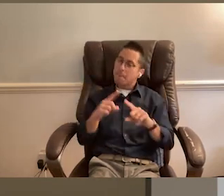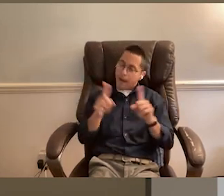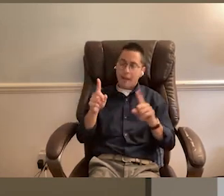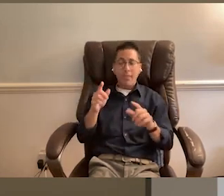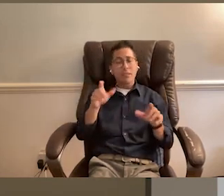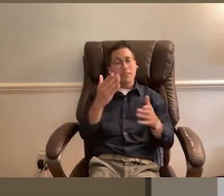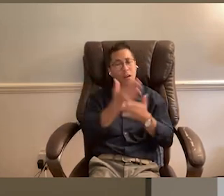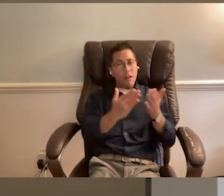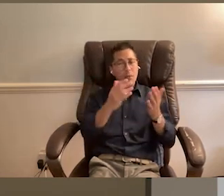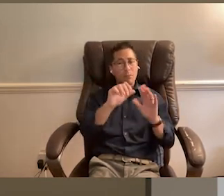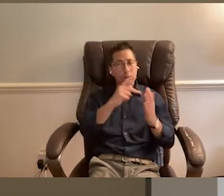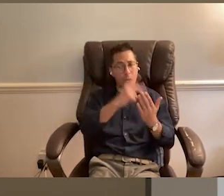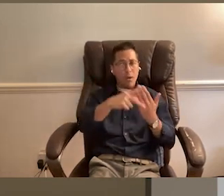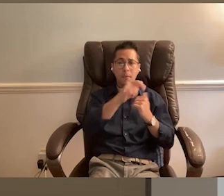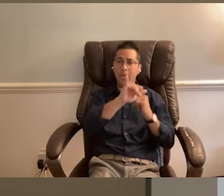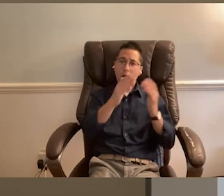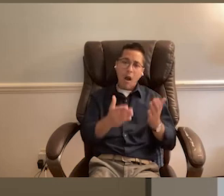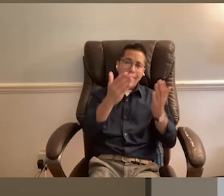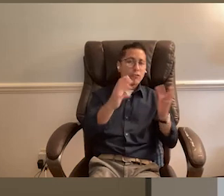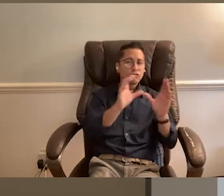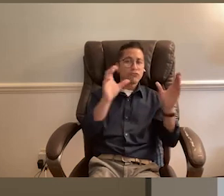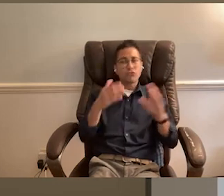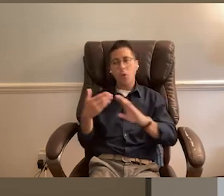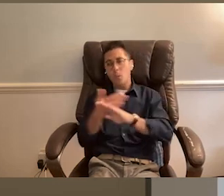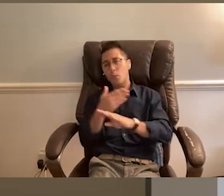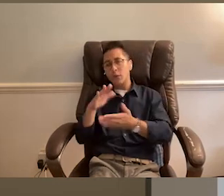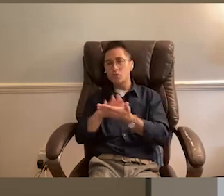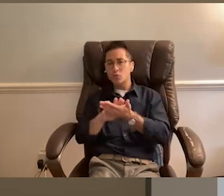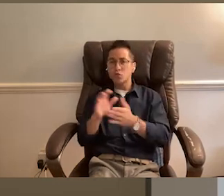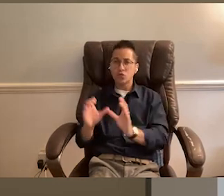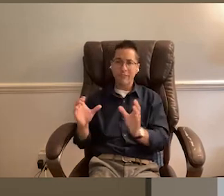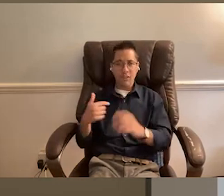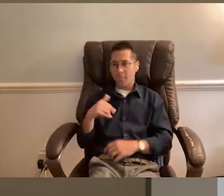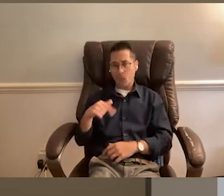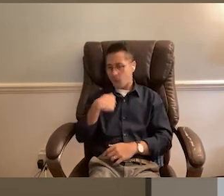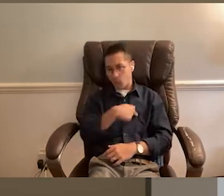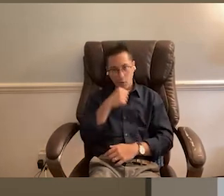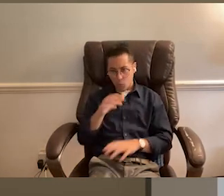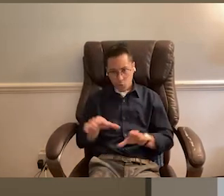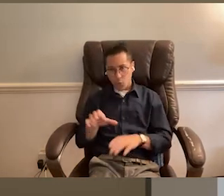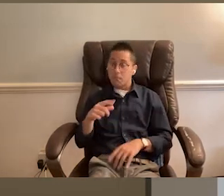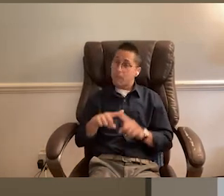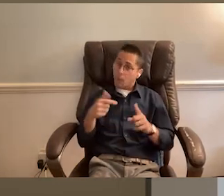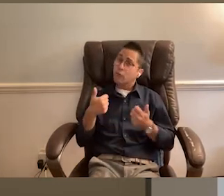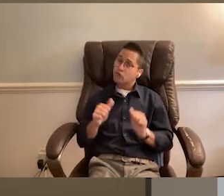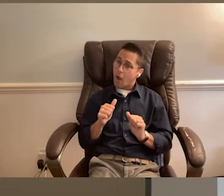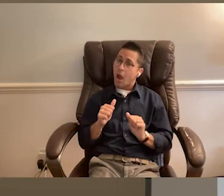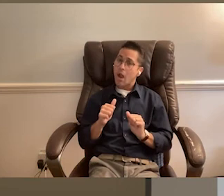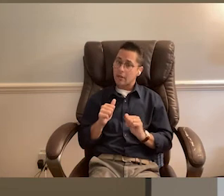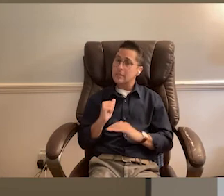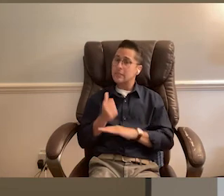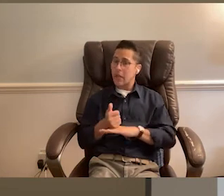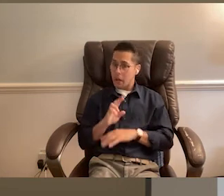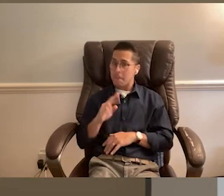program models. So like we're definitely like in the same realm Gotcha. of Okay. stuff. Everyone's a little bit different. And I always say like there's no one